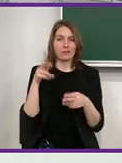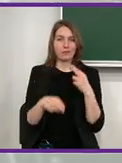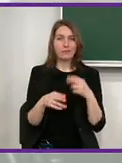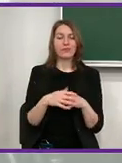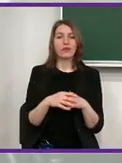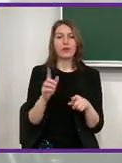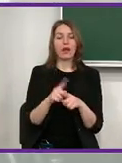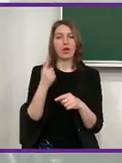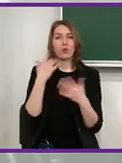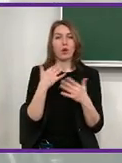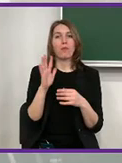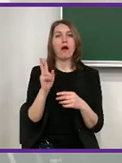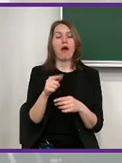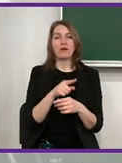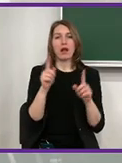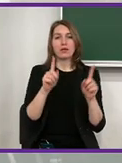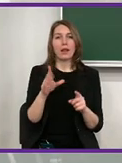maybe termination is a good option.